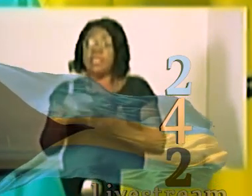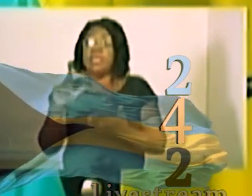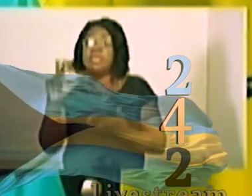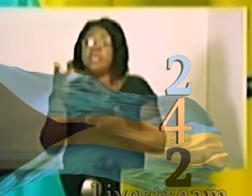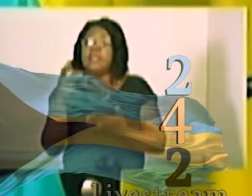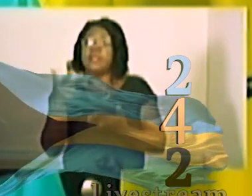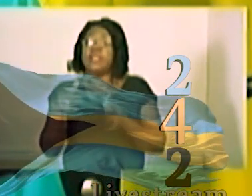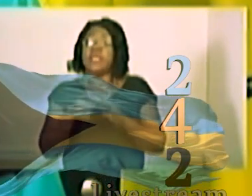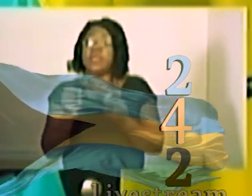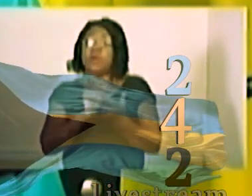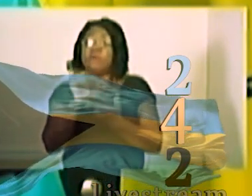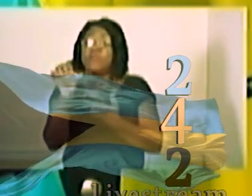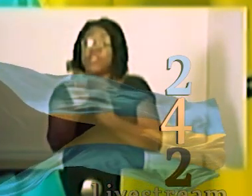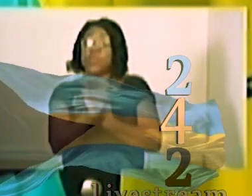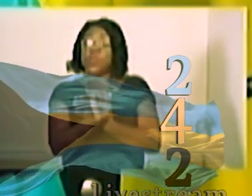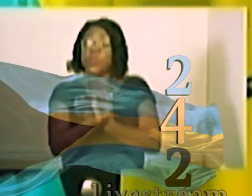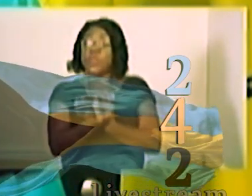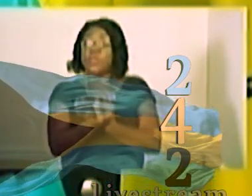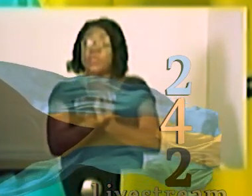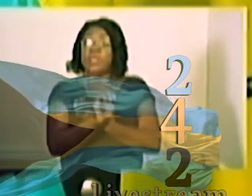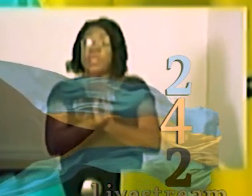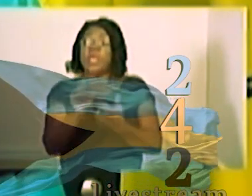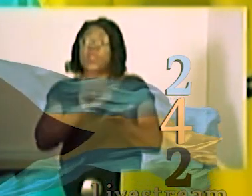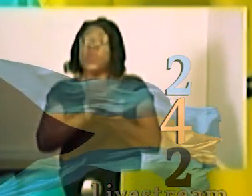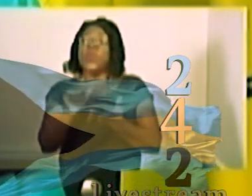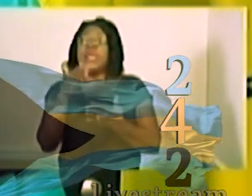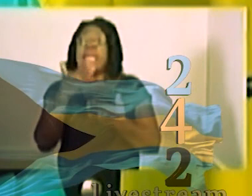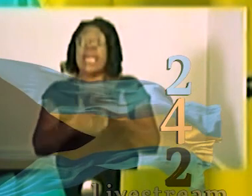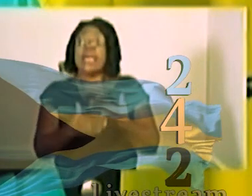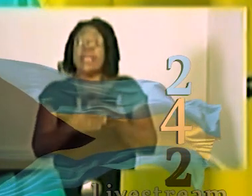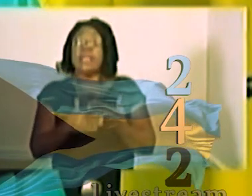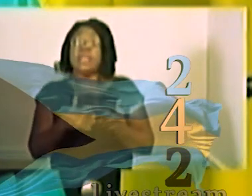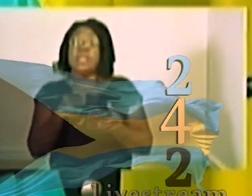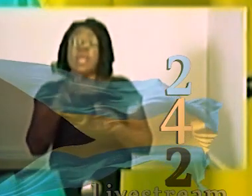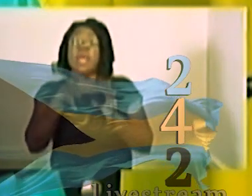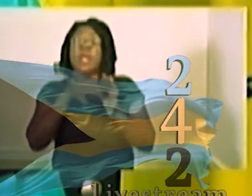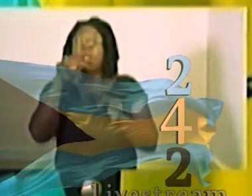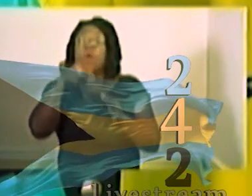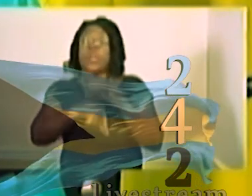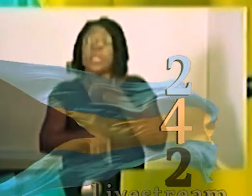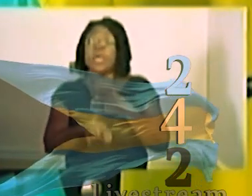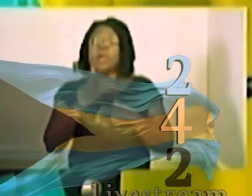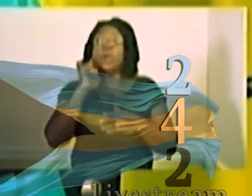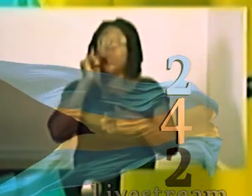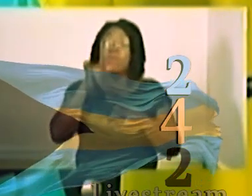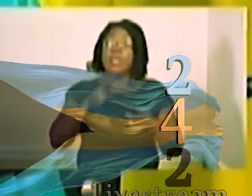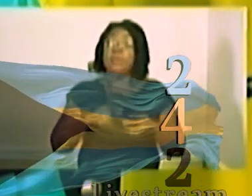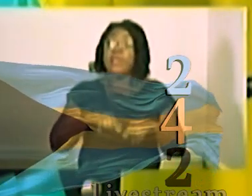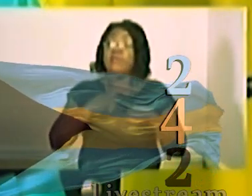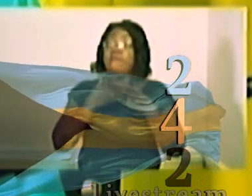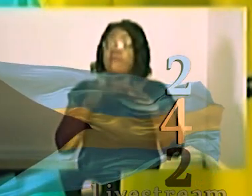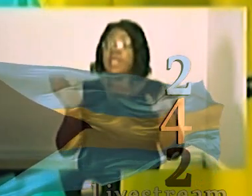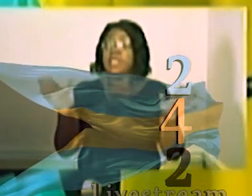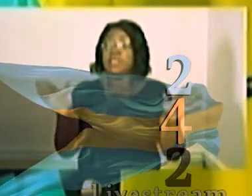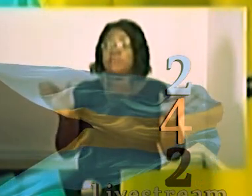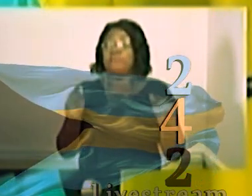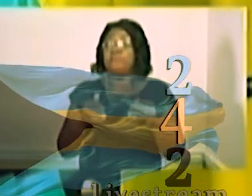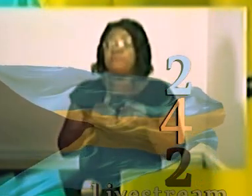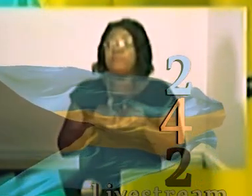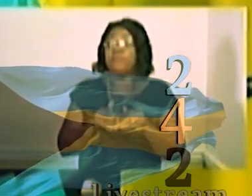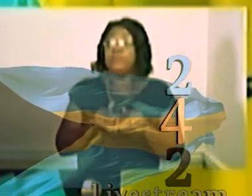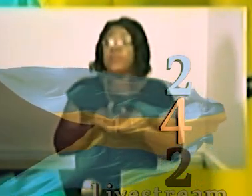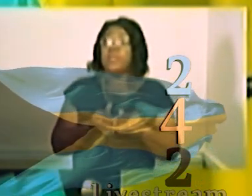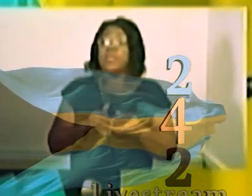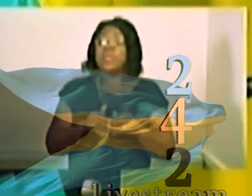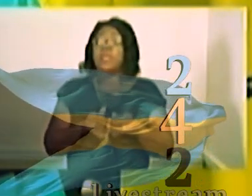13th of June, the weekend lockdowns will be lifted.